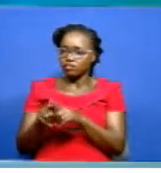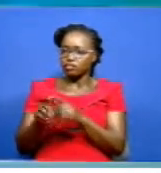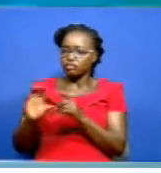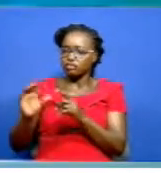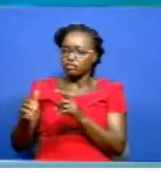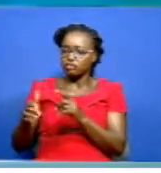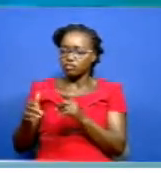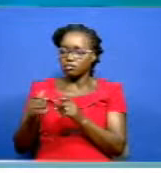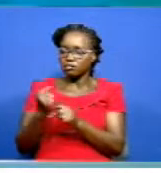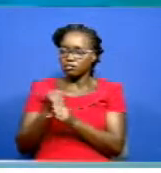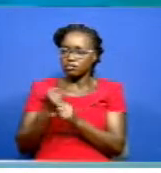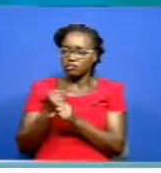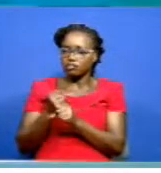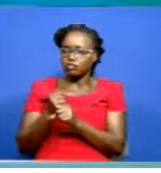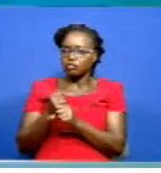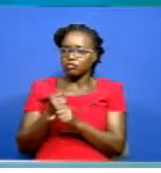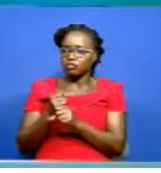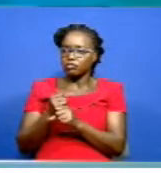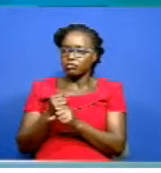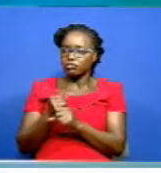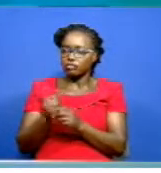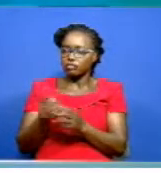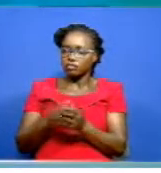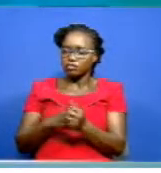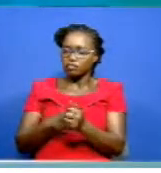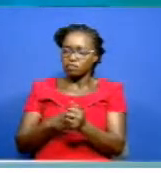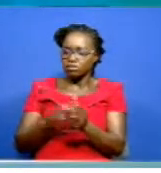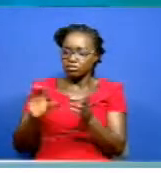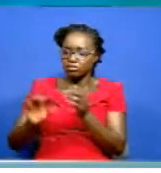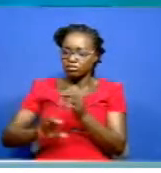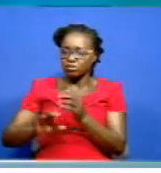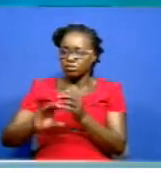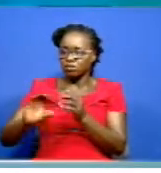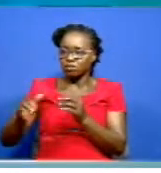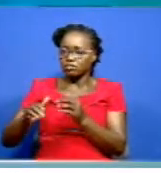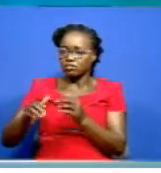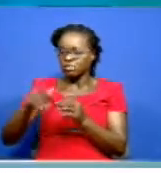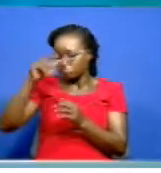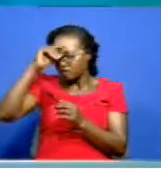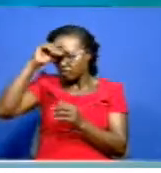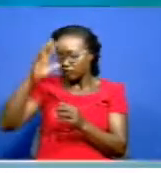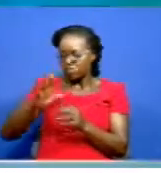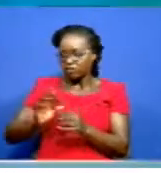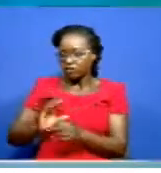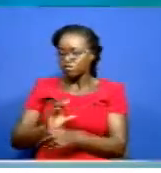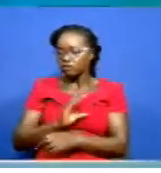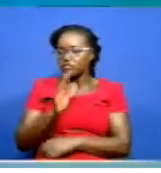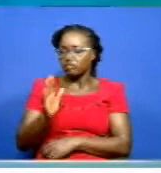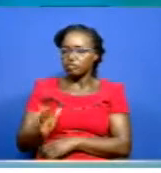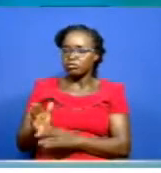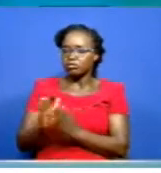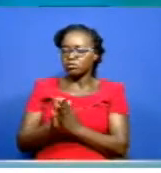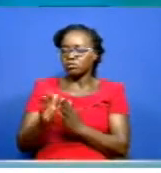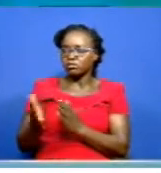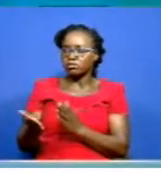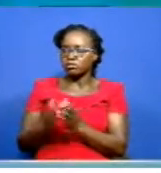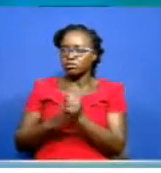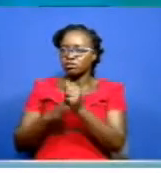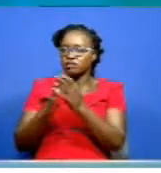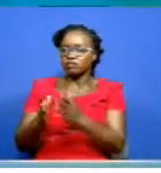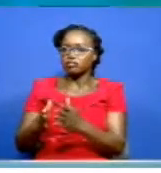forces headed by the county governors as well as the county commissioners and other cadres. And then they will also have